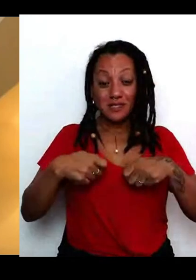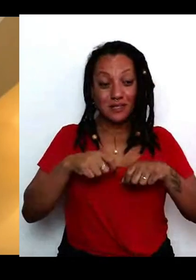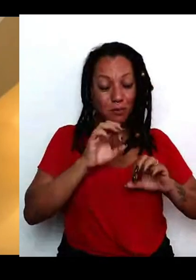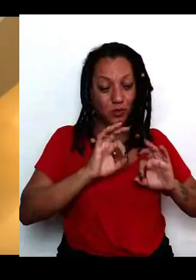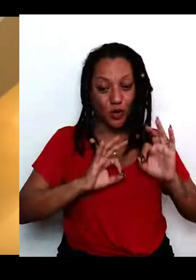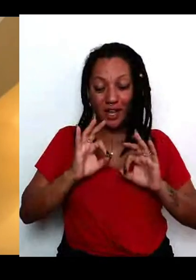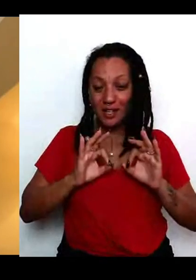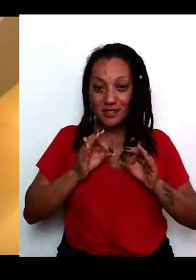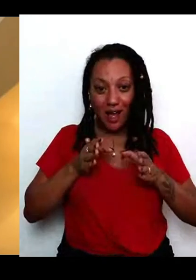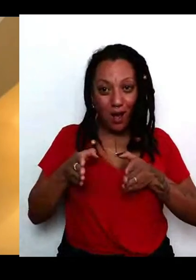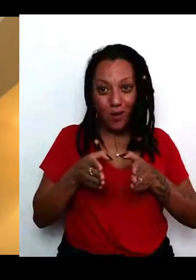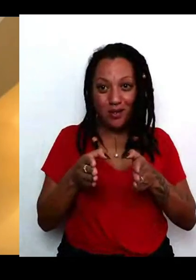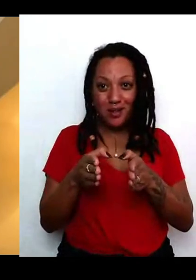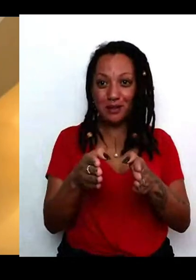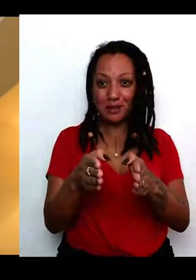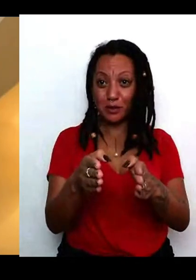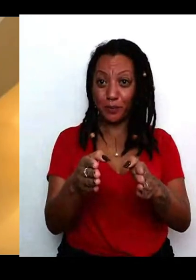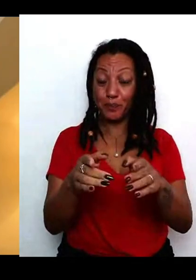is